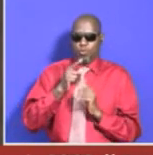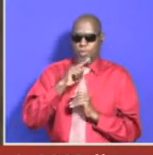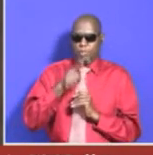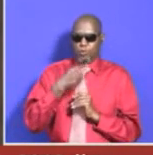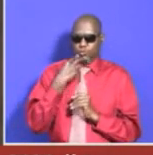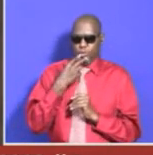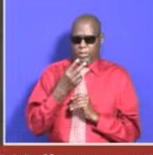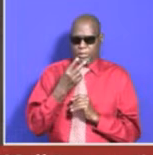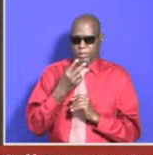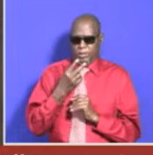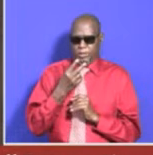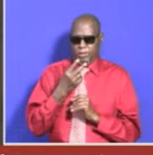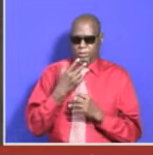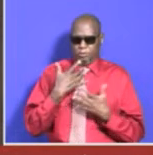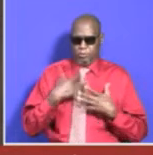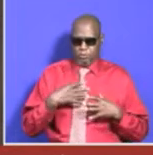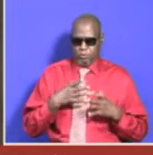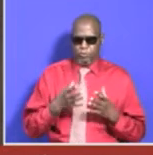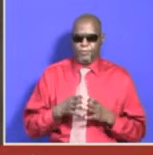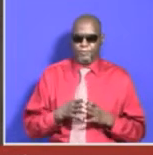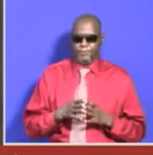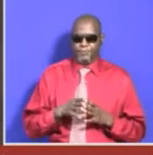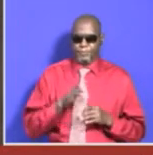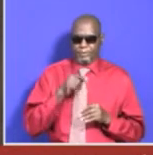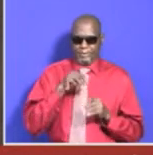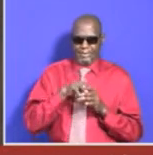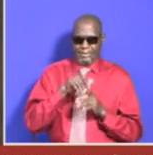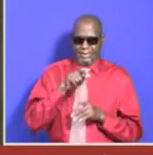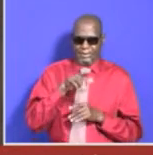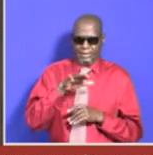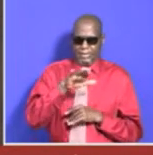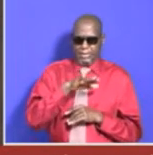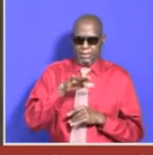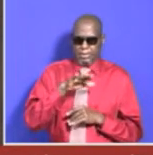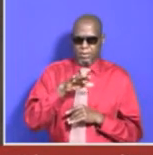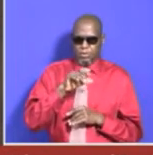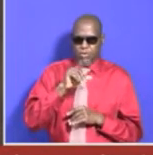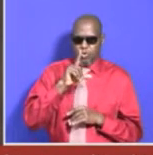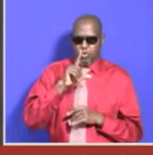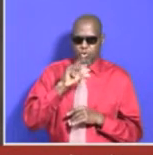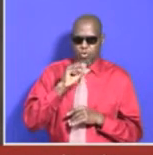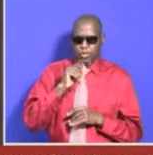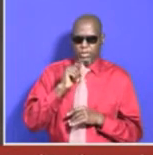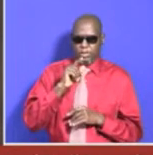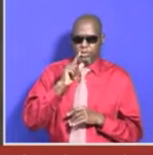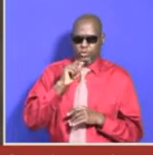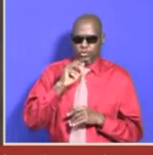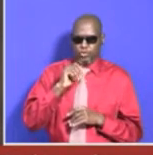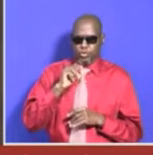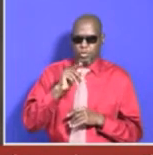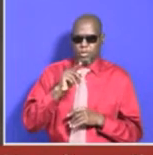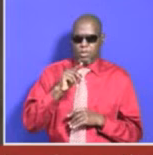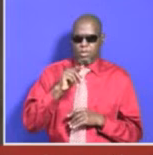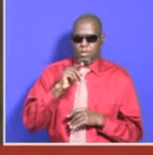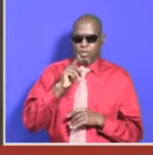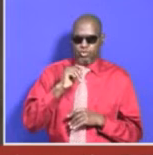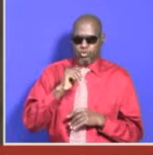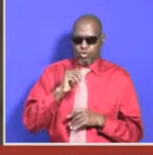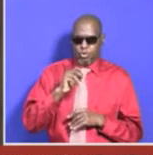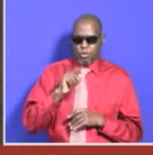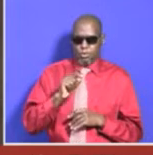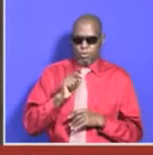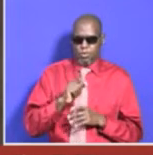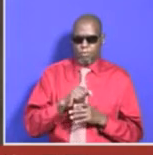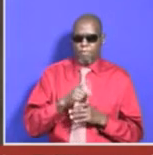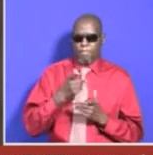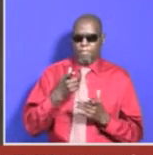1,200 people in this area of Loitokitok, The partner put up a demo